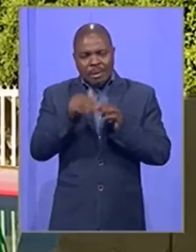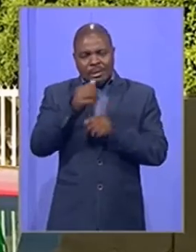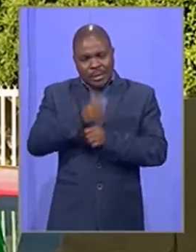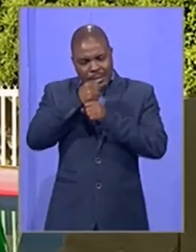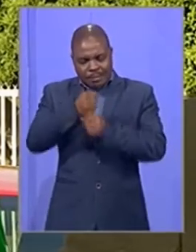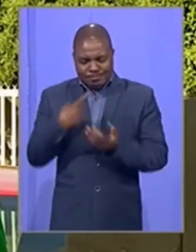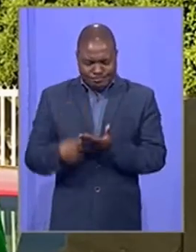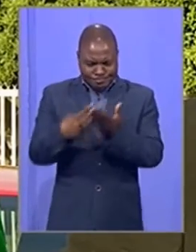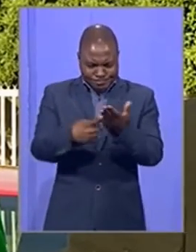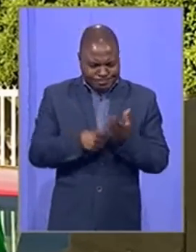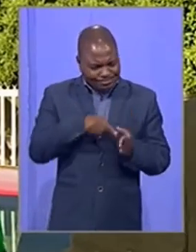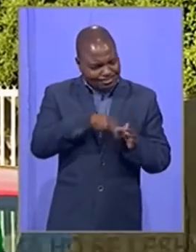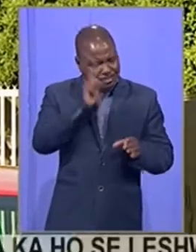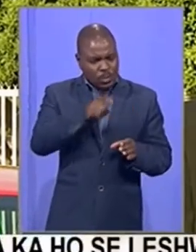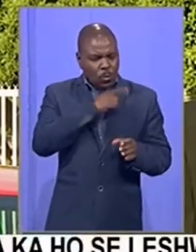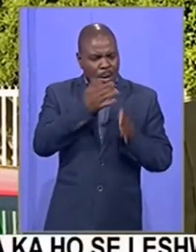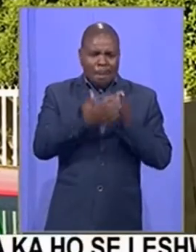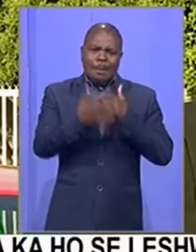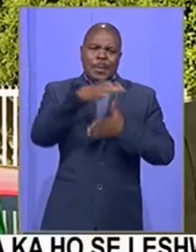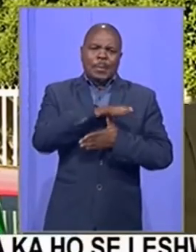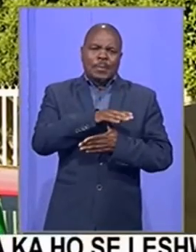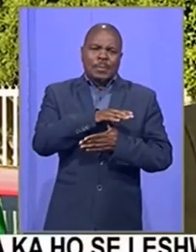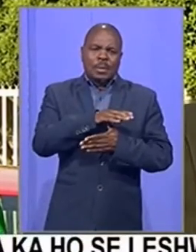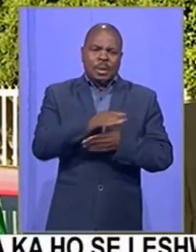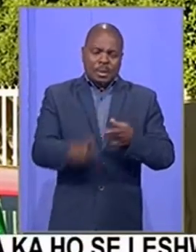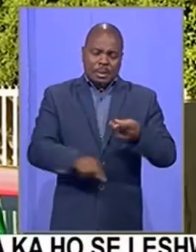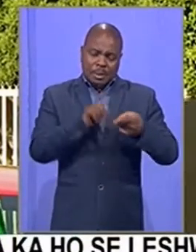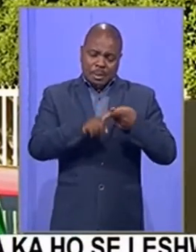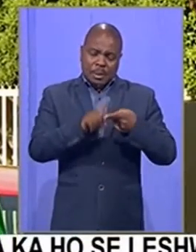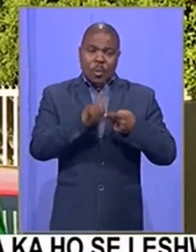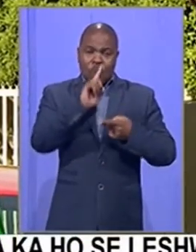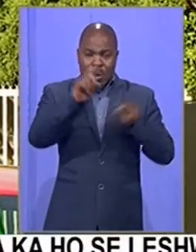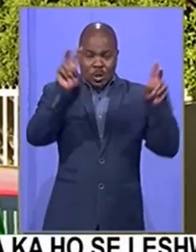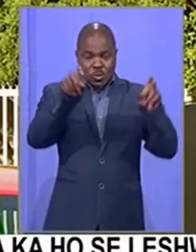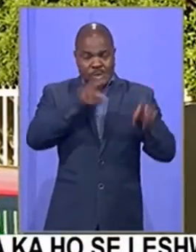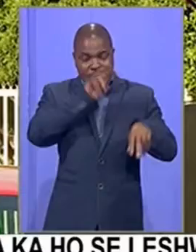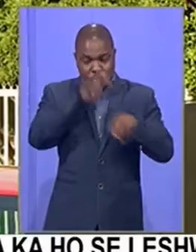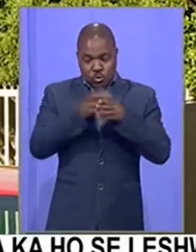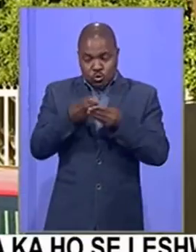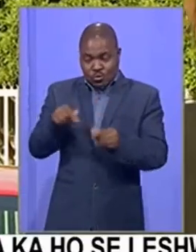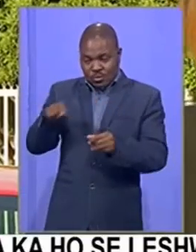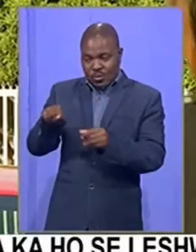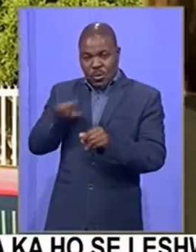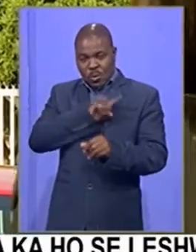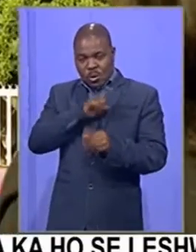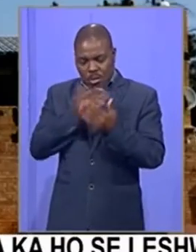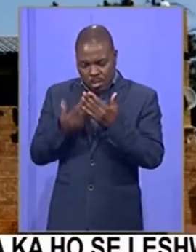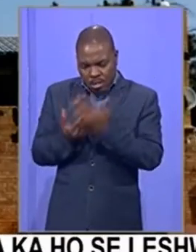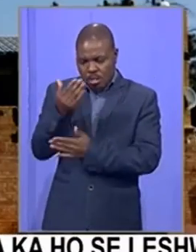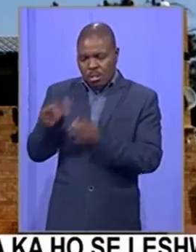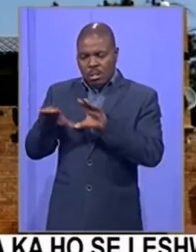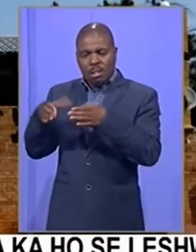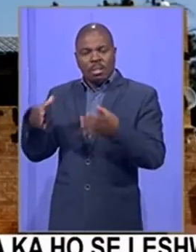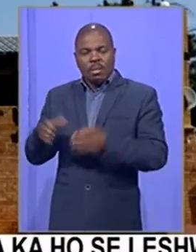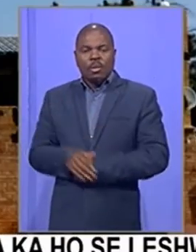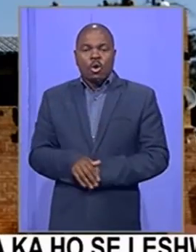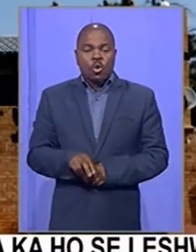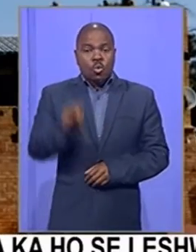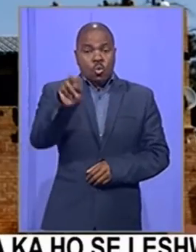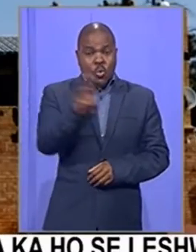this matter as a priority matter and one of the issues that must be resolved as part of the renewal of the movement. North